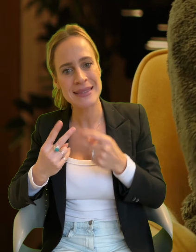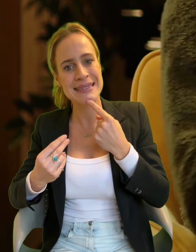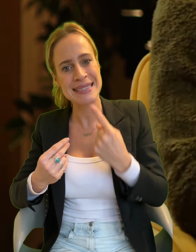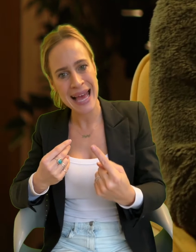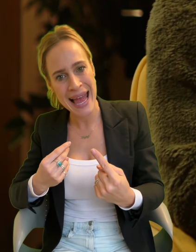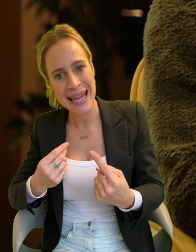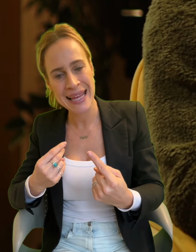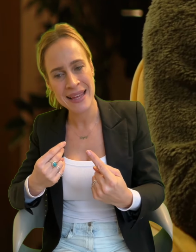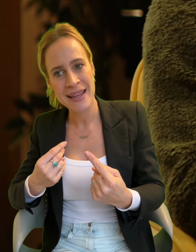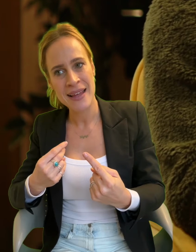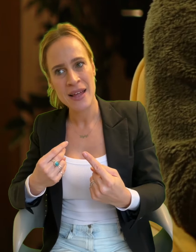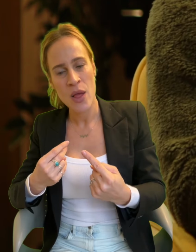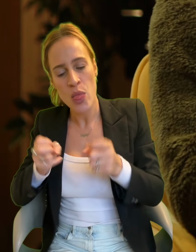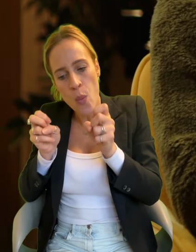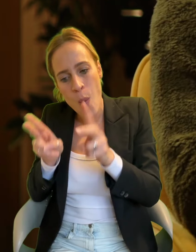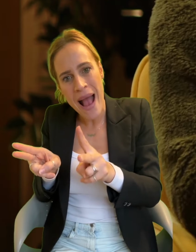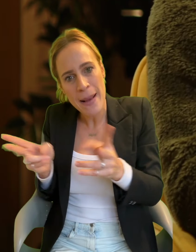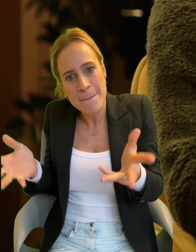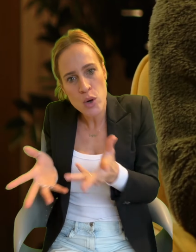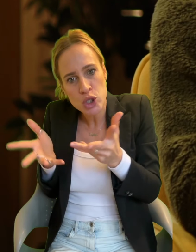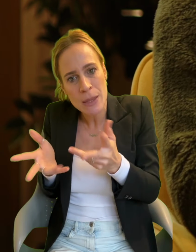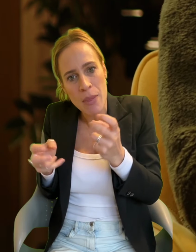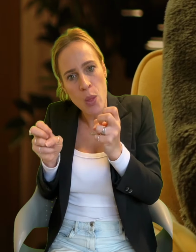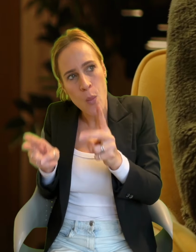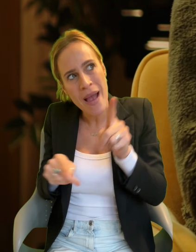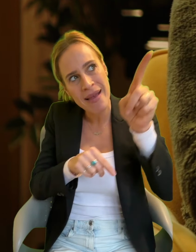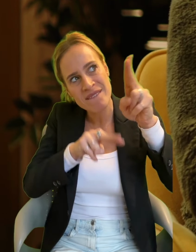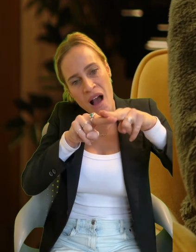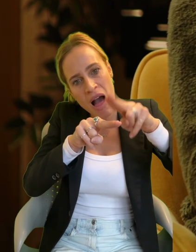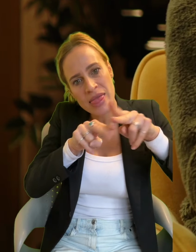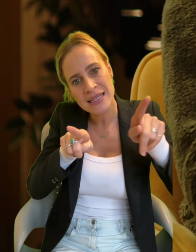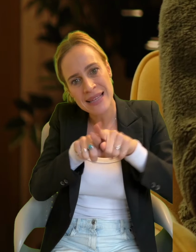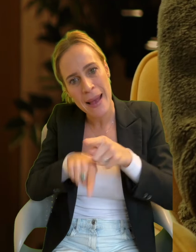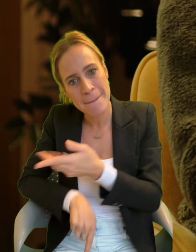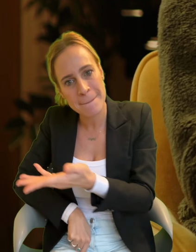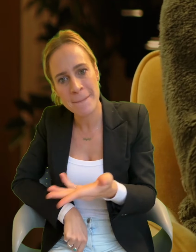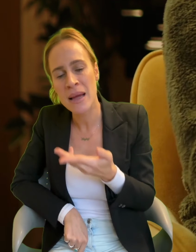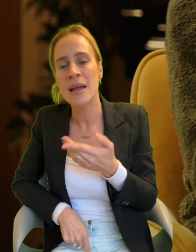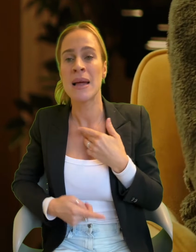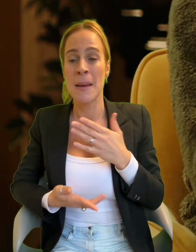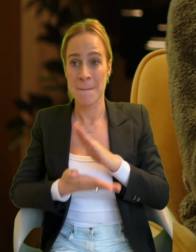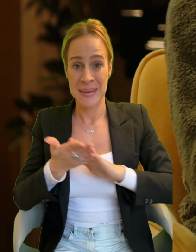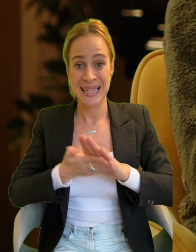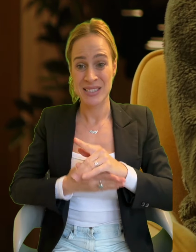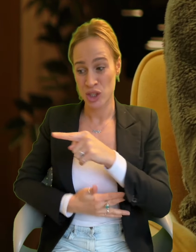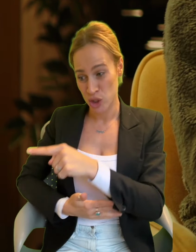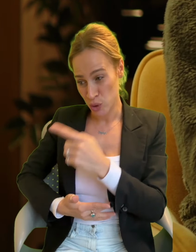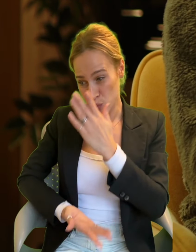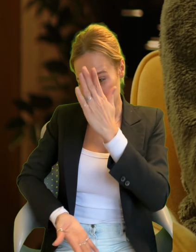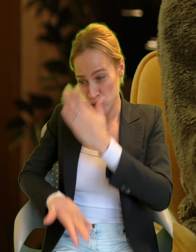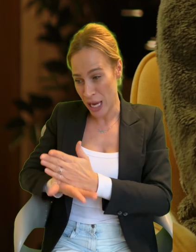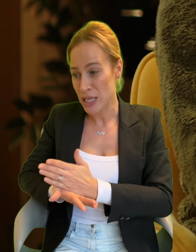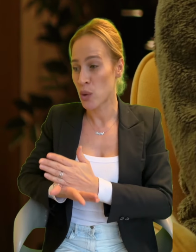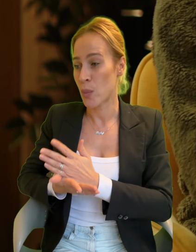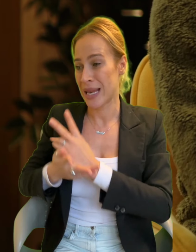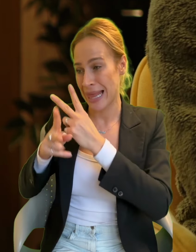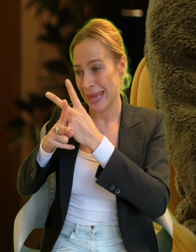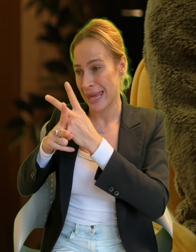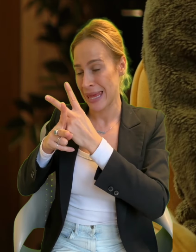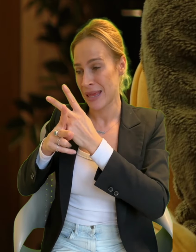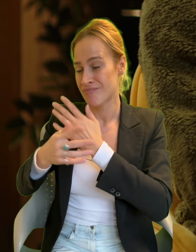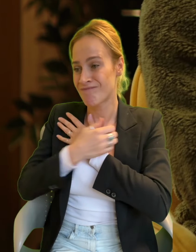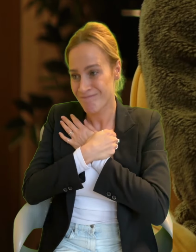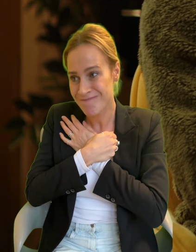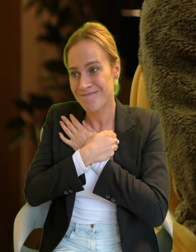son the way he does. And he went, I'll never forget it, he went, that means you actually genuinely care. You've not used his